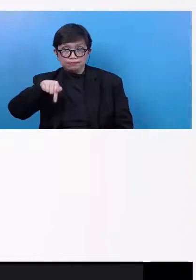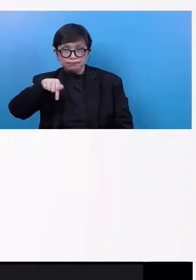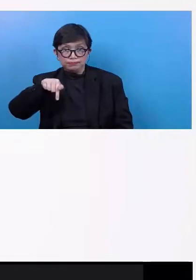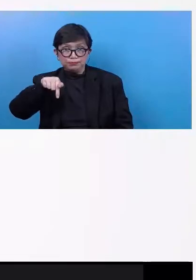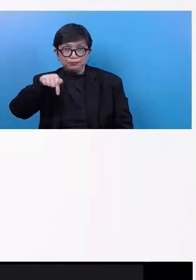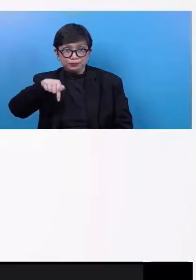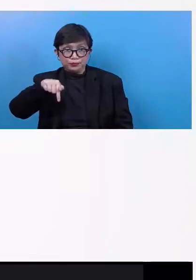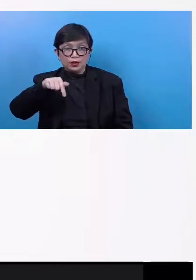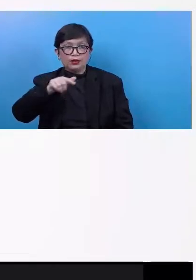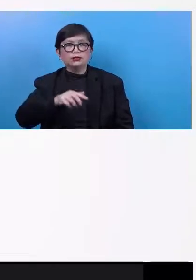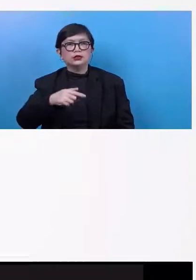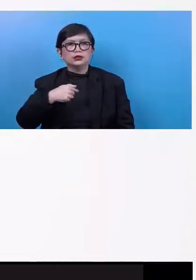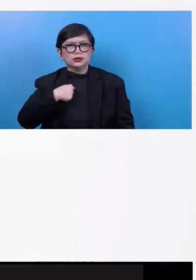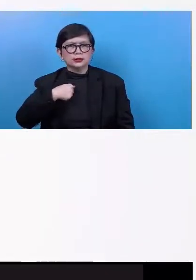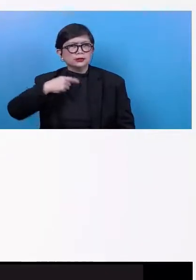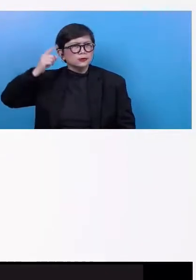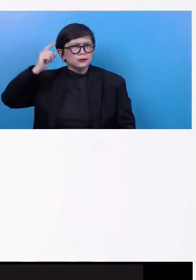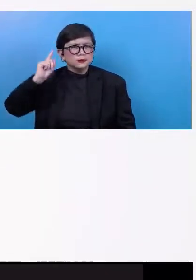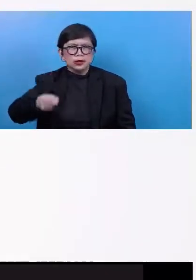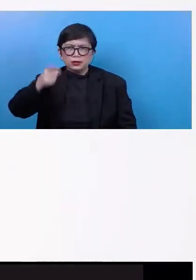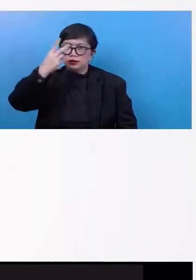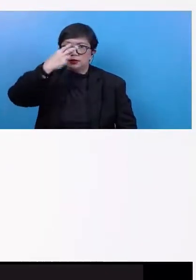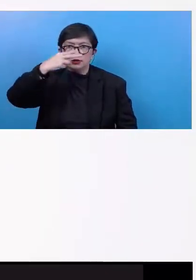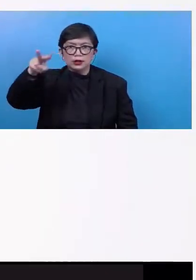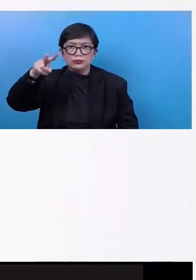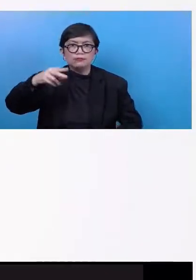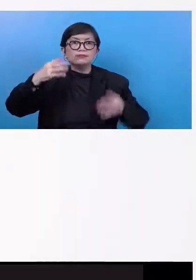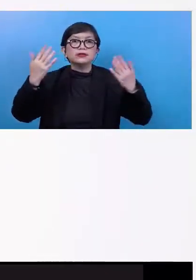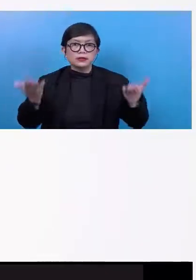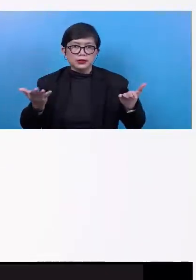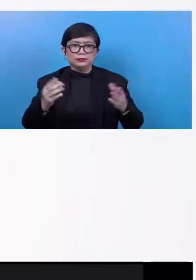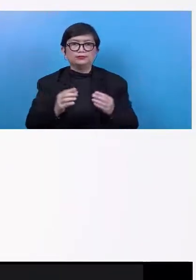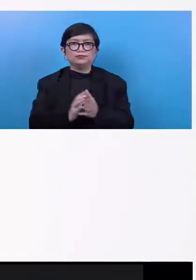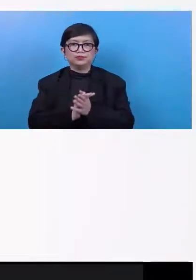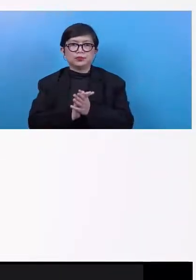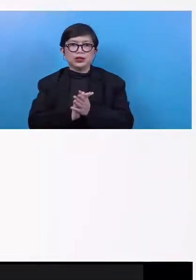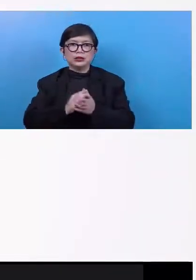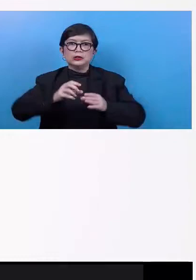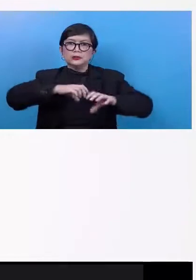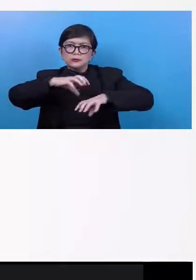see how we can design the multi-sector and